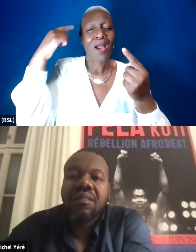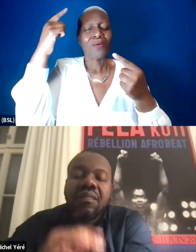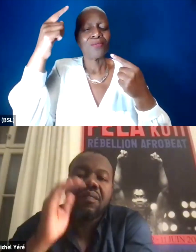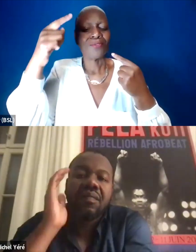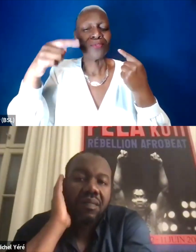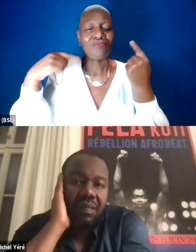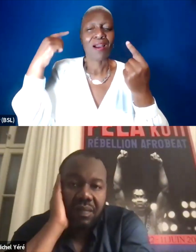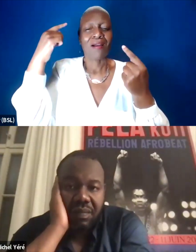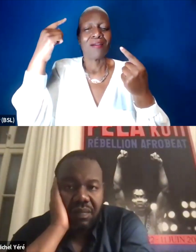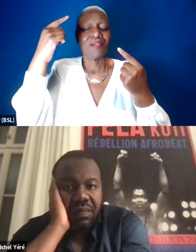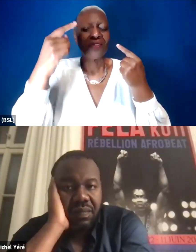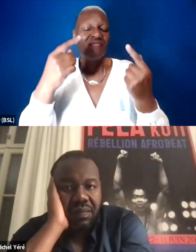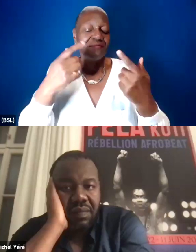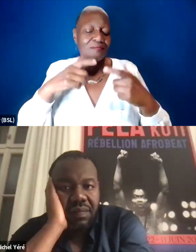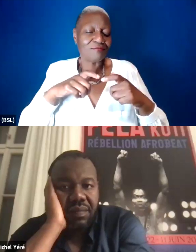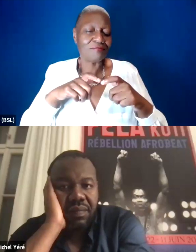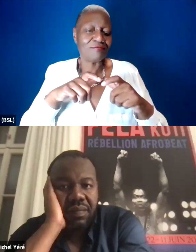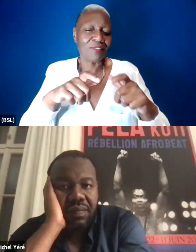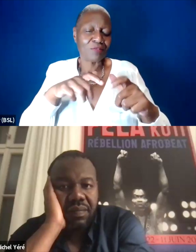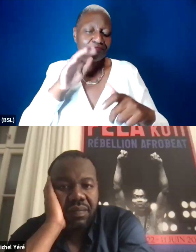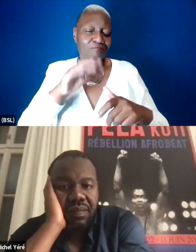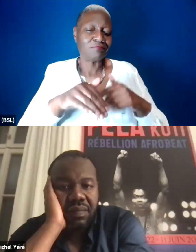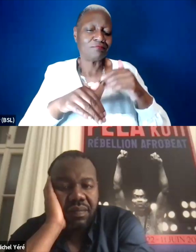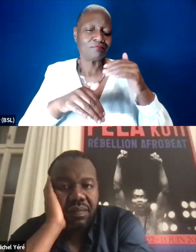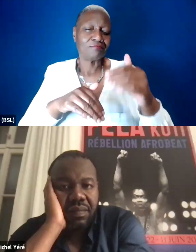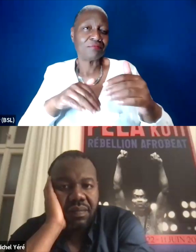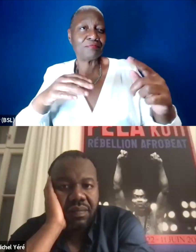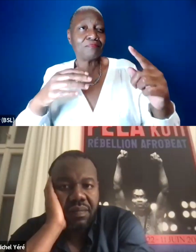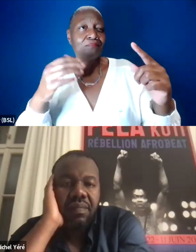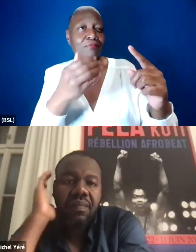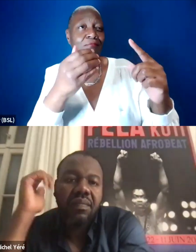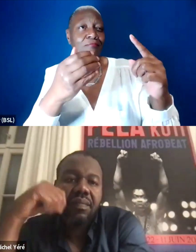and I proceed with faith towards triumph.